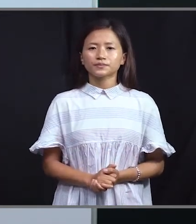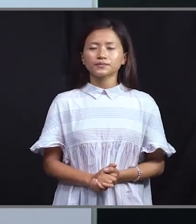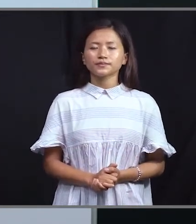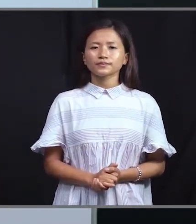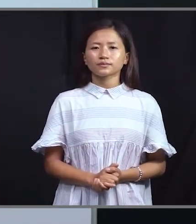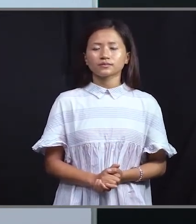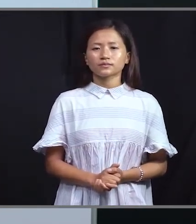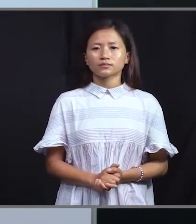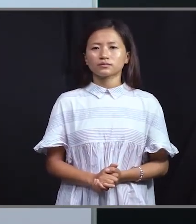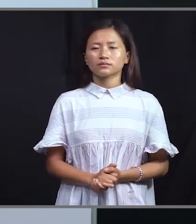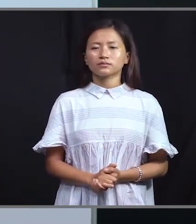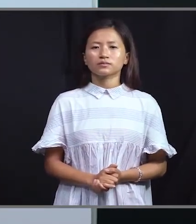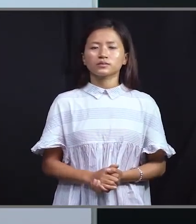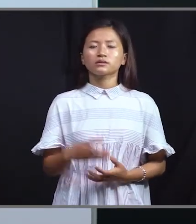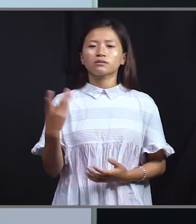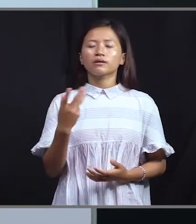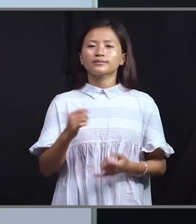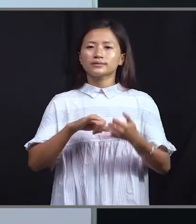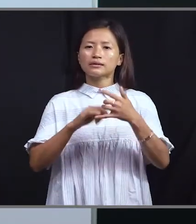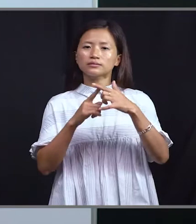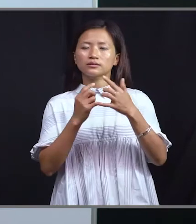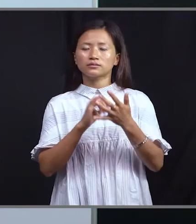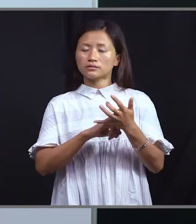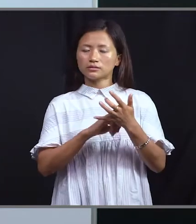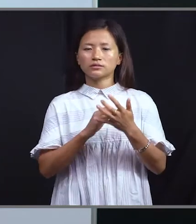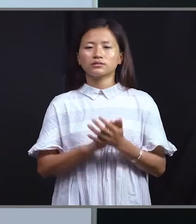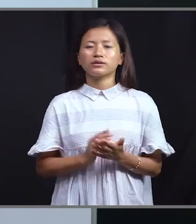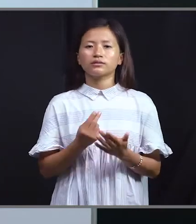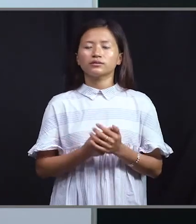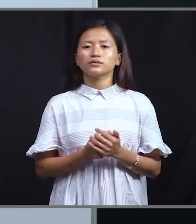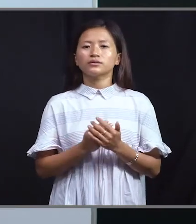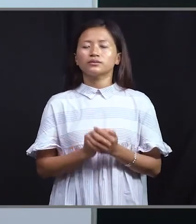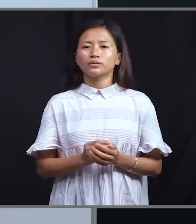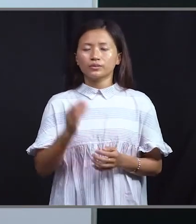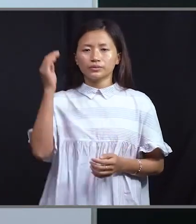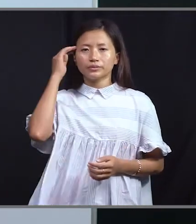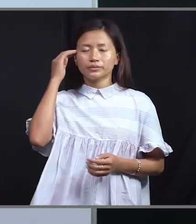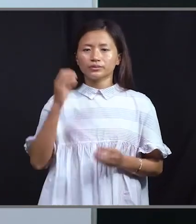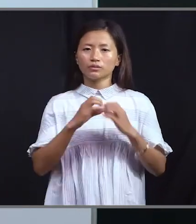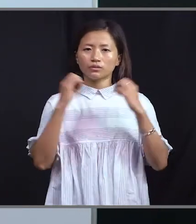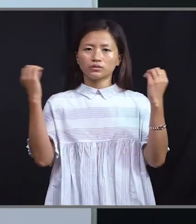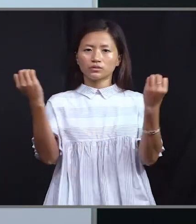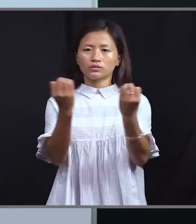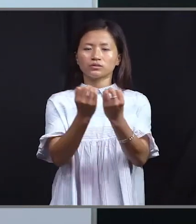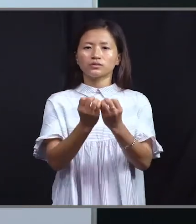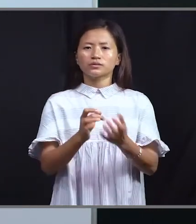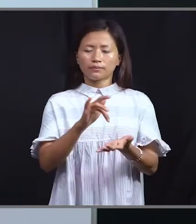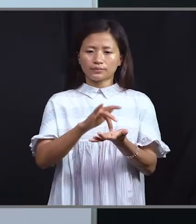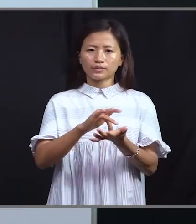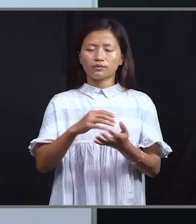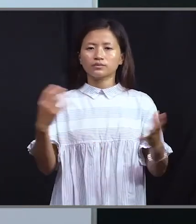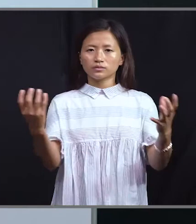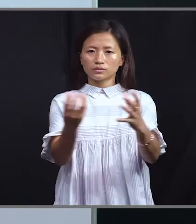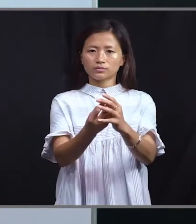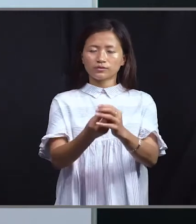Yes, staffing. Now, what is this staffing? We know that organization is a place where